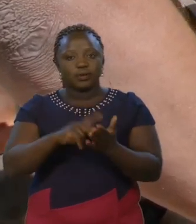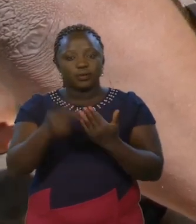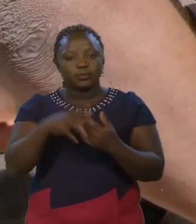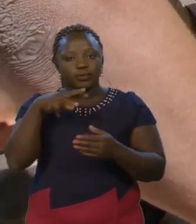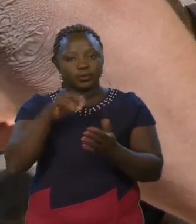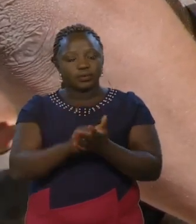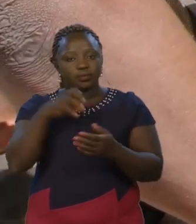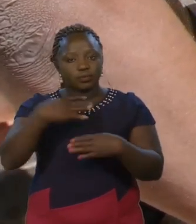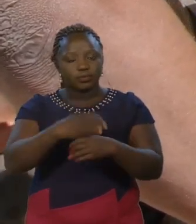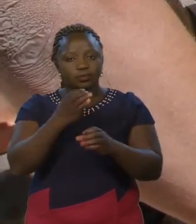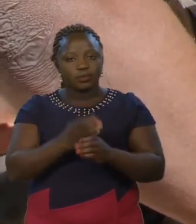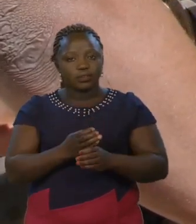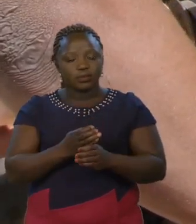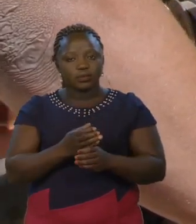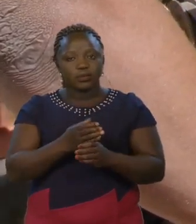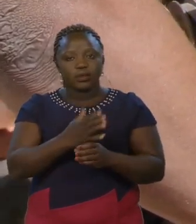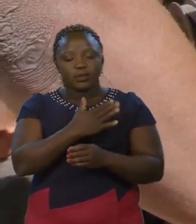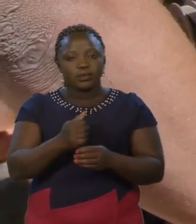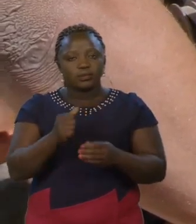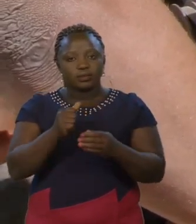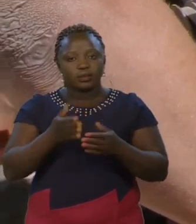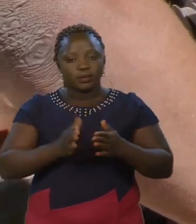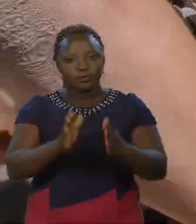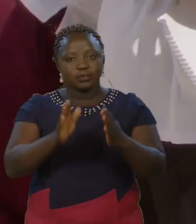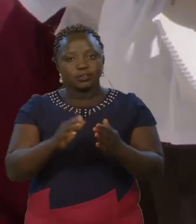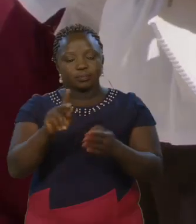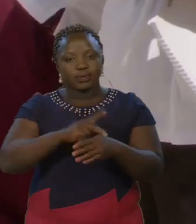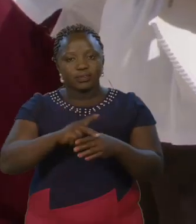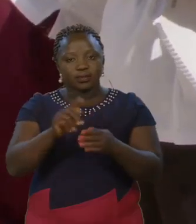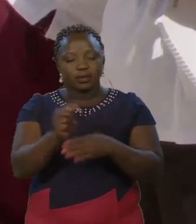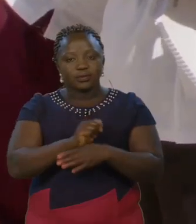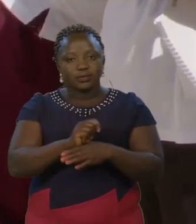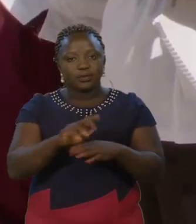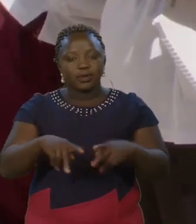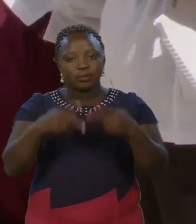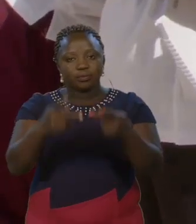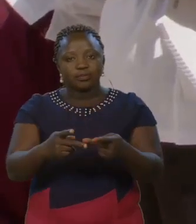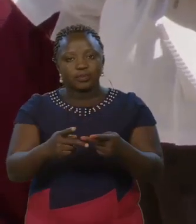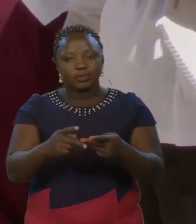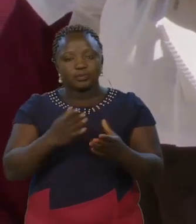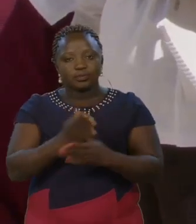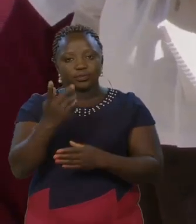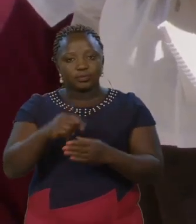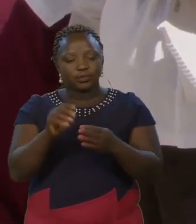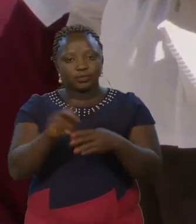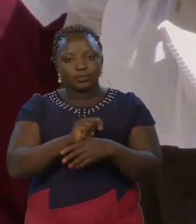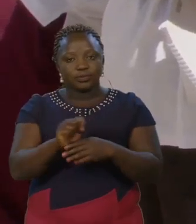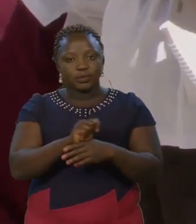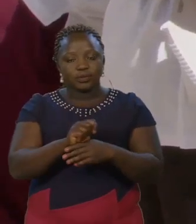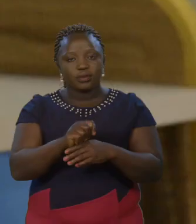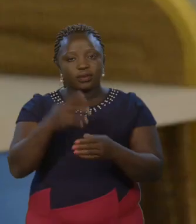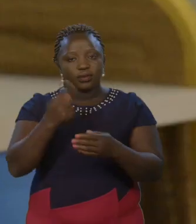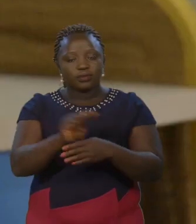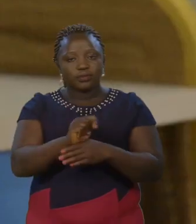was created based on a certification system and an accreditation of practical training provided through the informal training